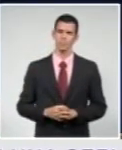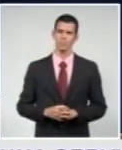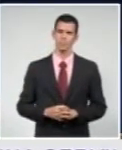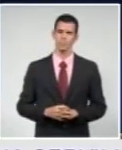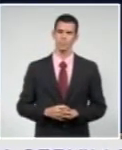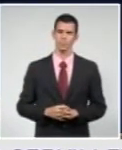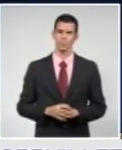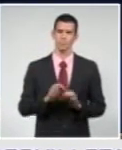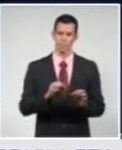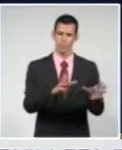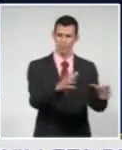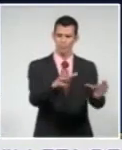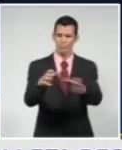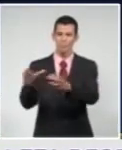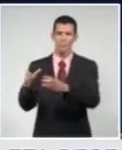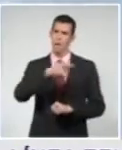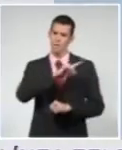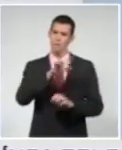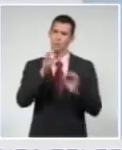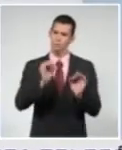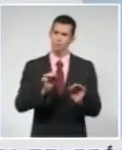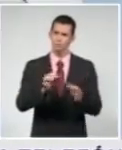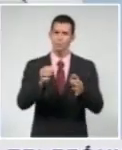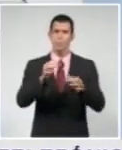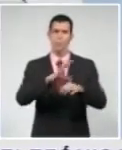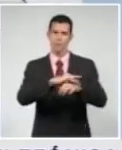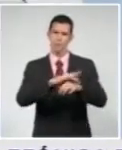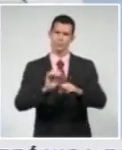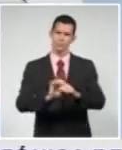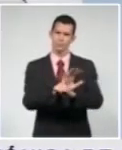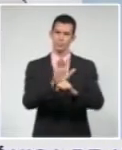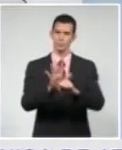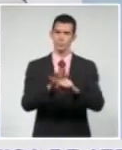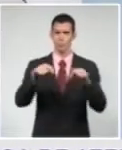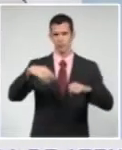Fructuoso Rodriguez Hospital. Of the